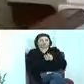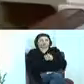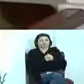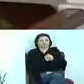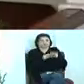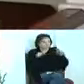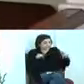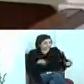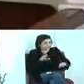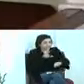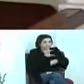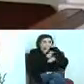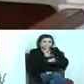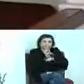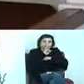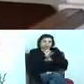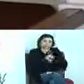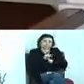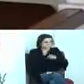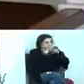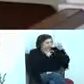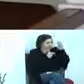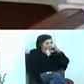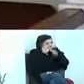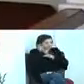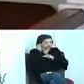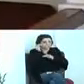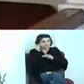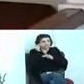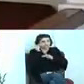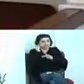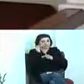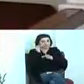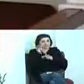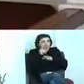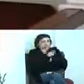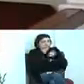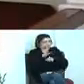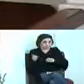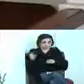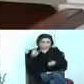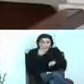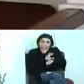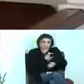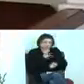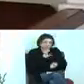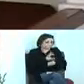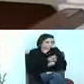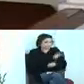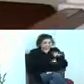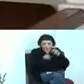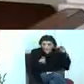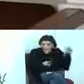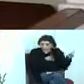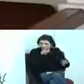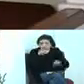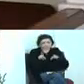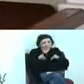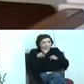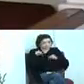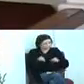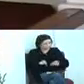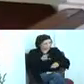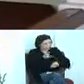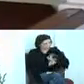This church is a building. You are the church. You're the people. This